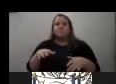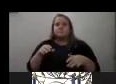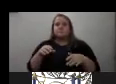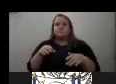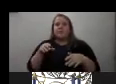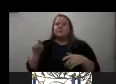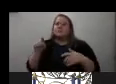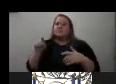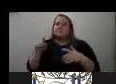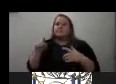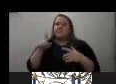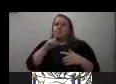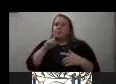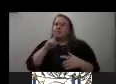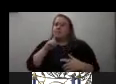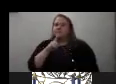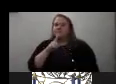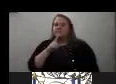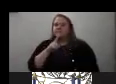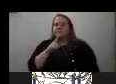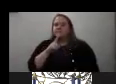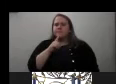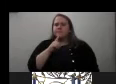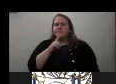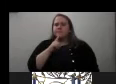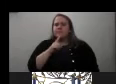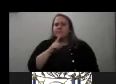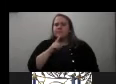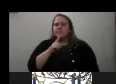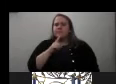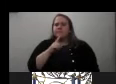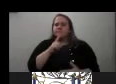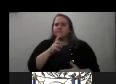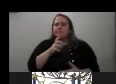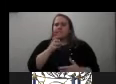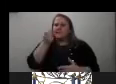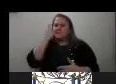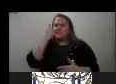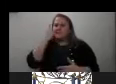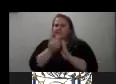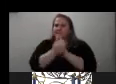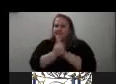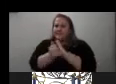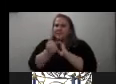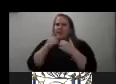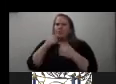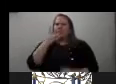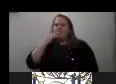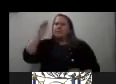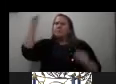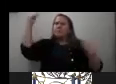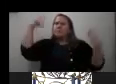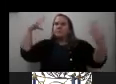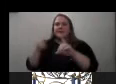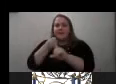was very astute, about the effects of stage lighting. She would go sit in the back of the theater, not